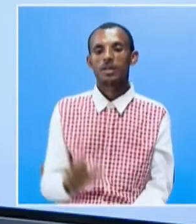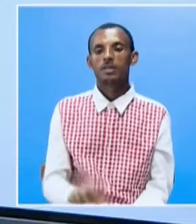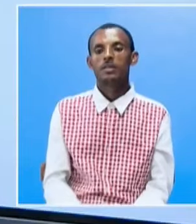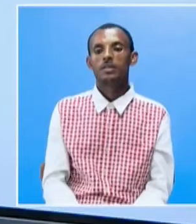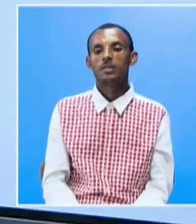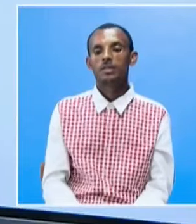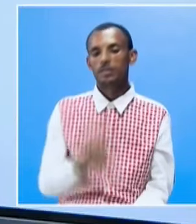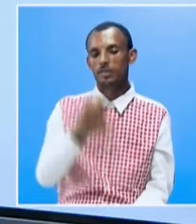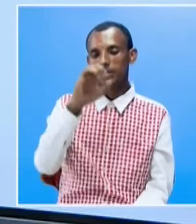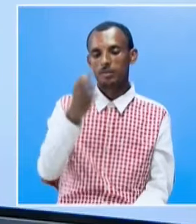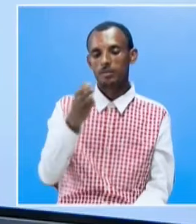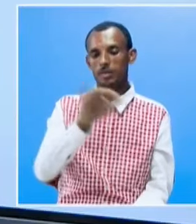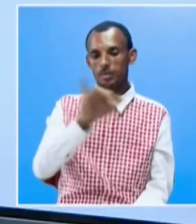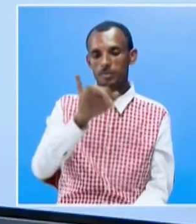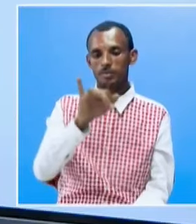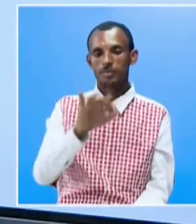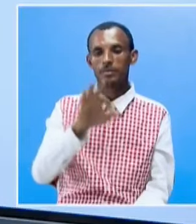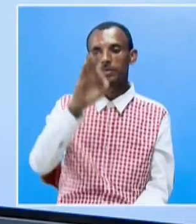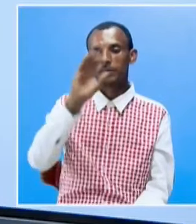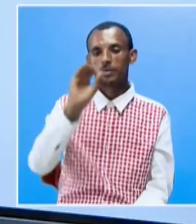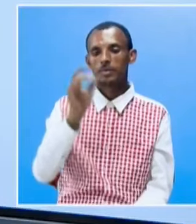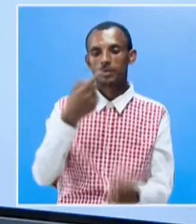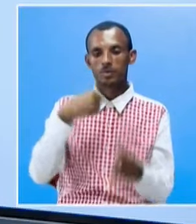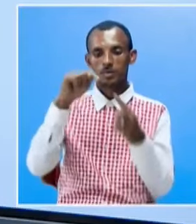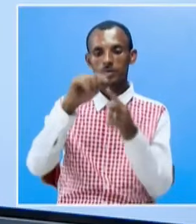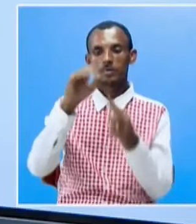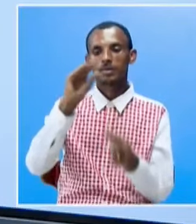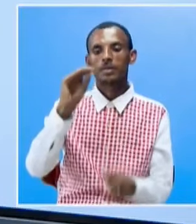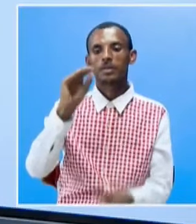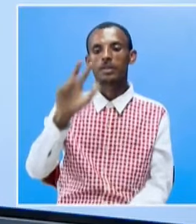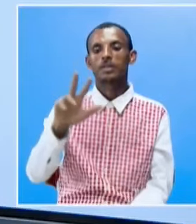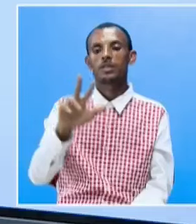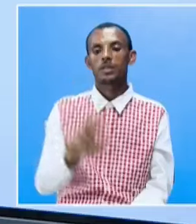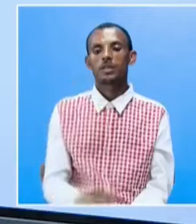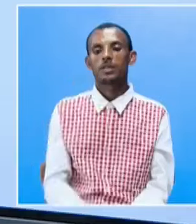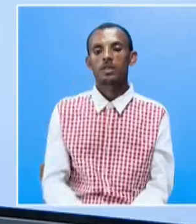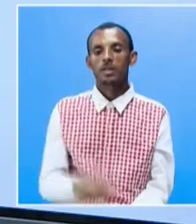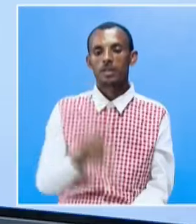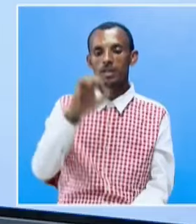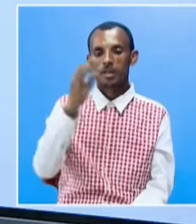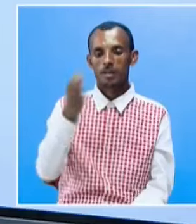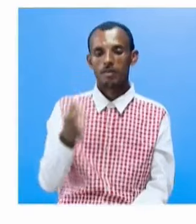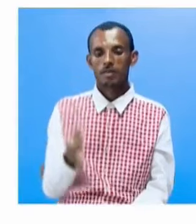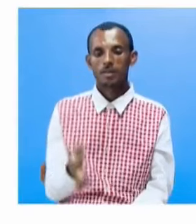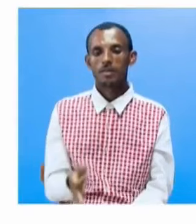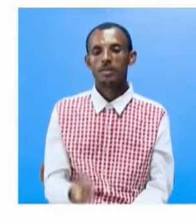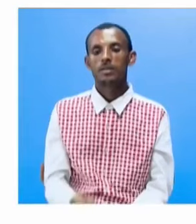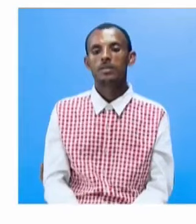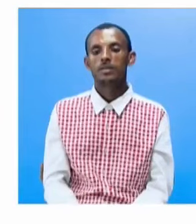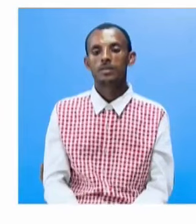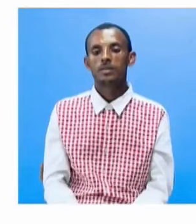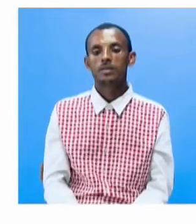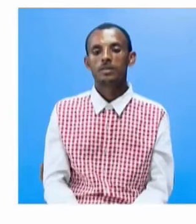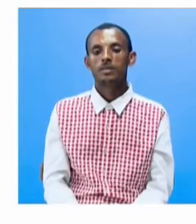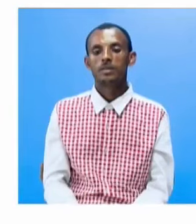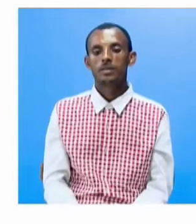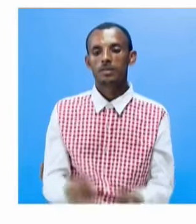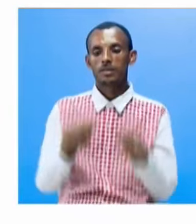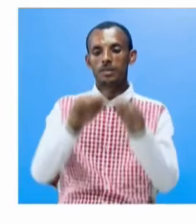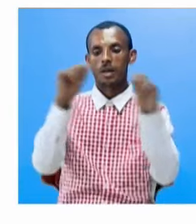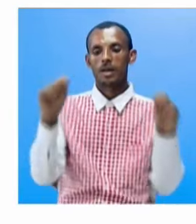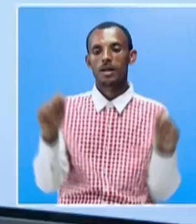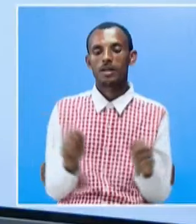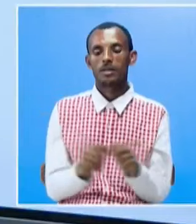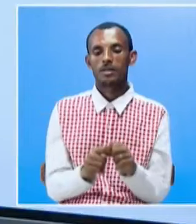here, BC fits on 90 to 53 EF. Therefore, triangle